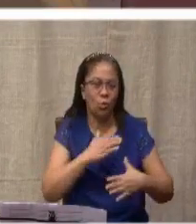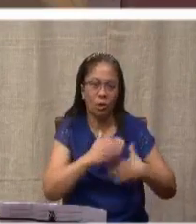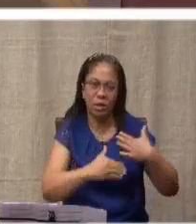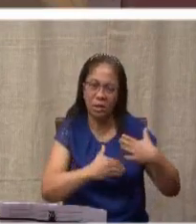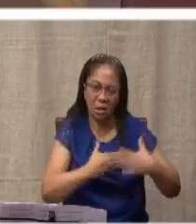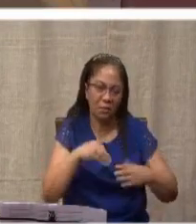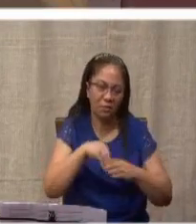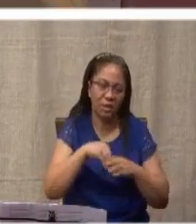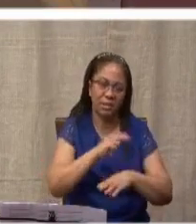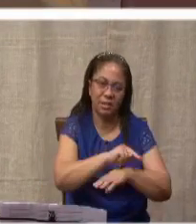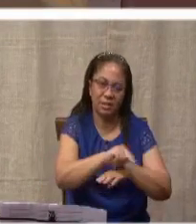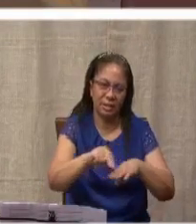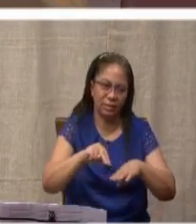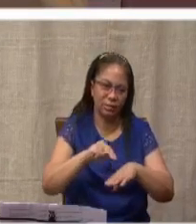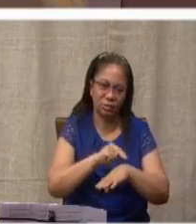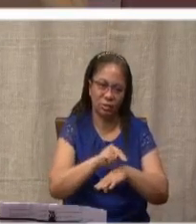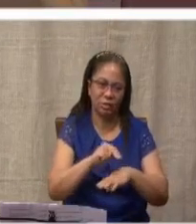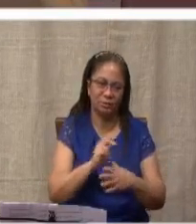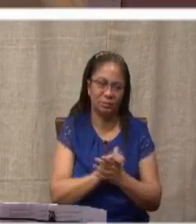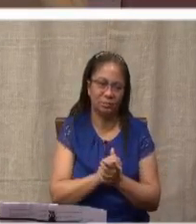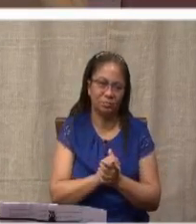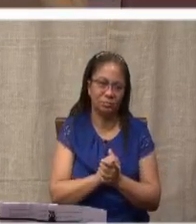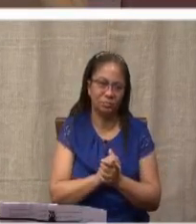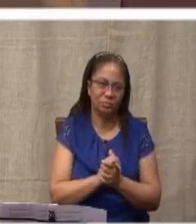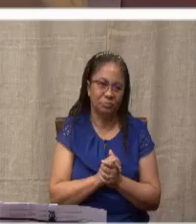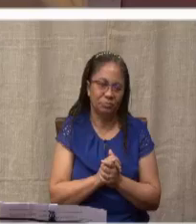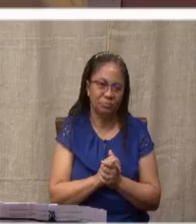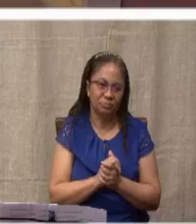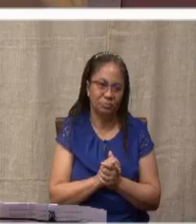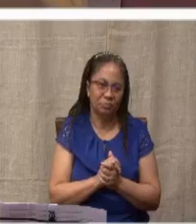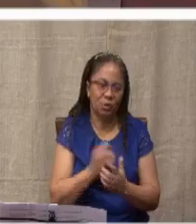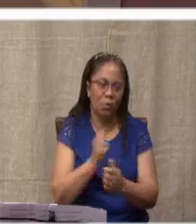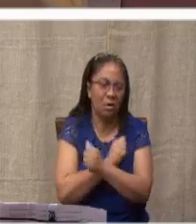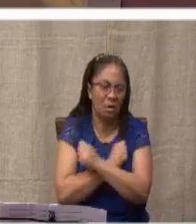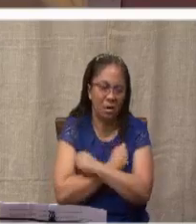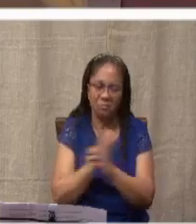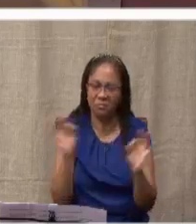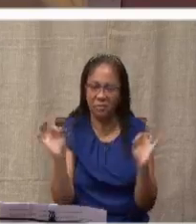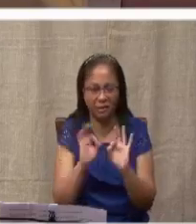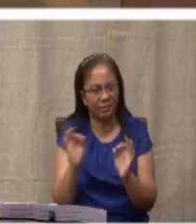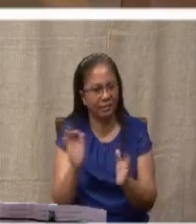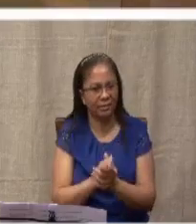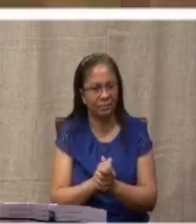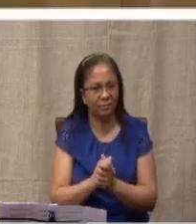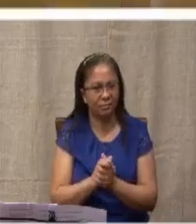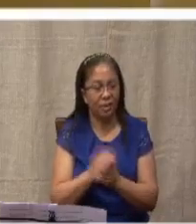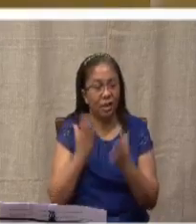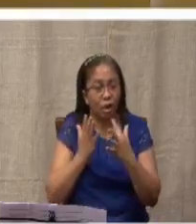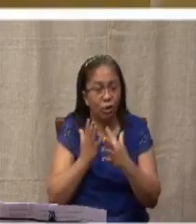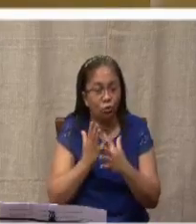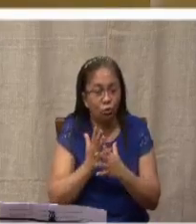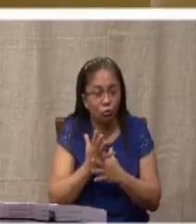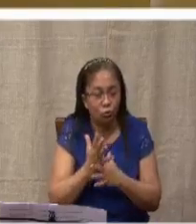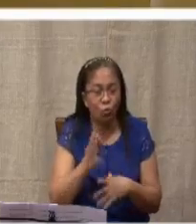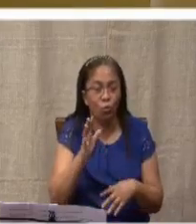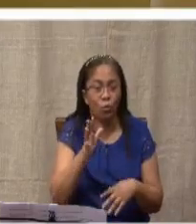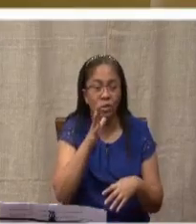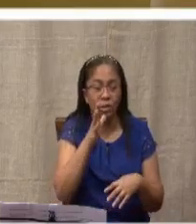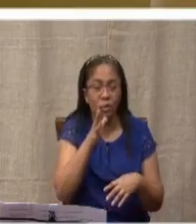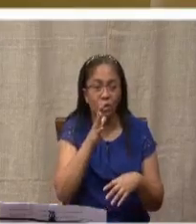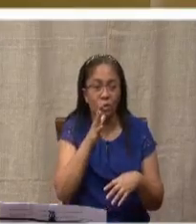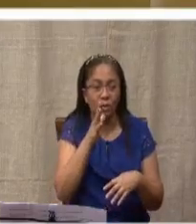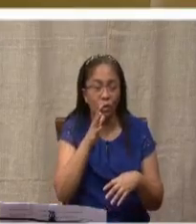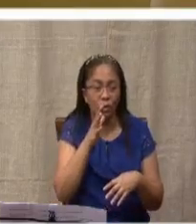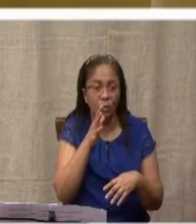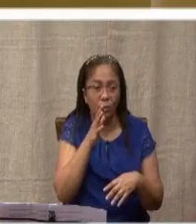because it is in the healing of this of this woman that that hospitality springs forth and immediately